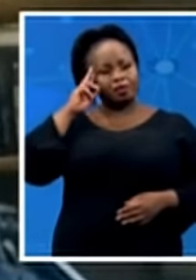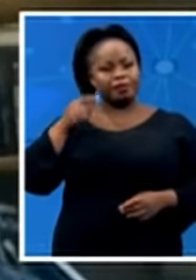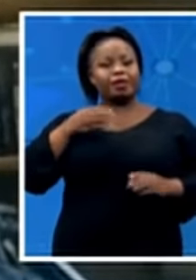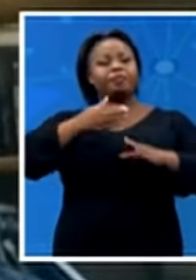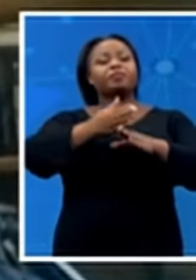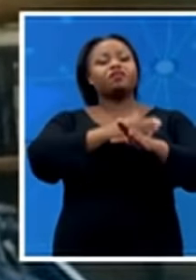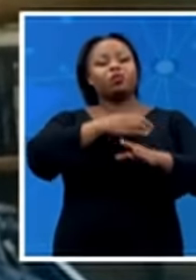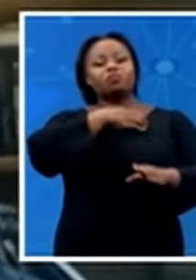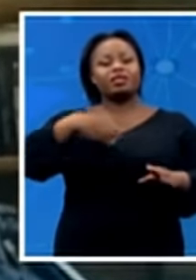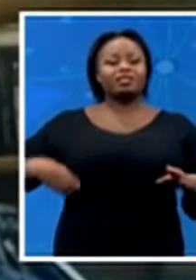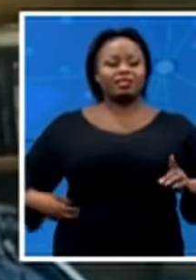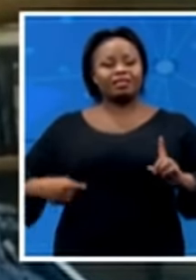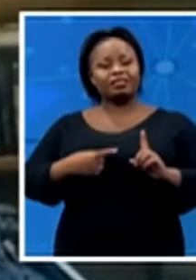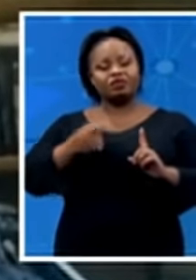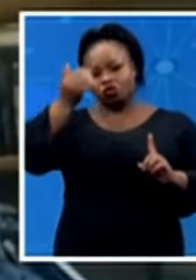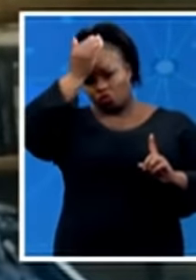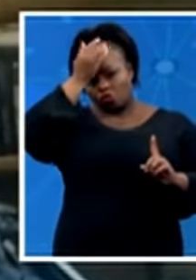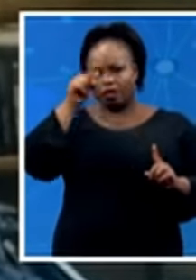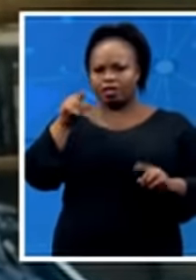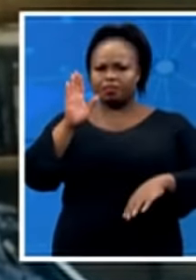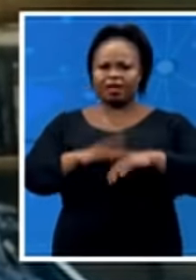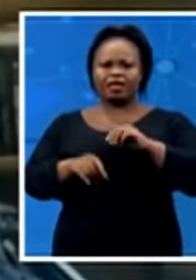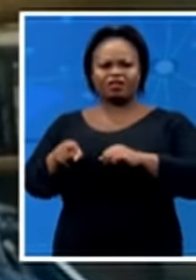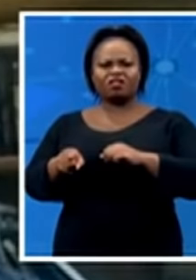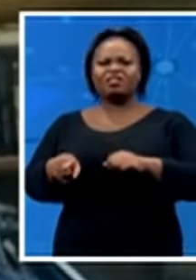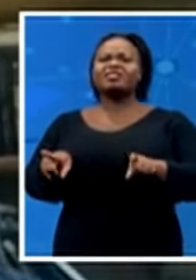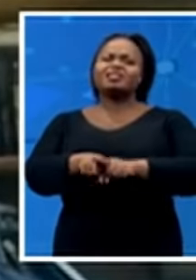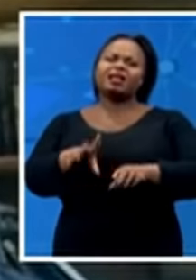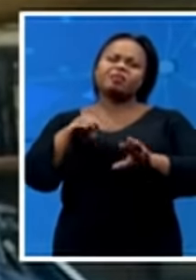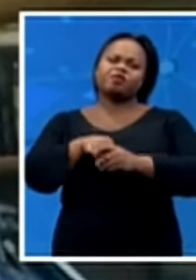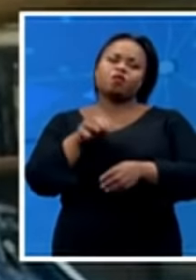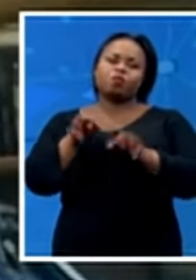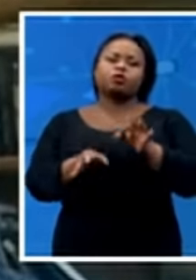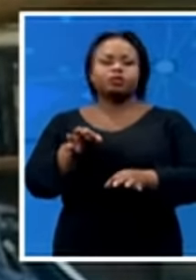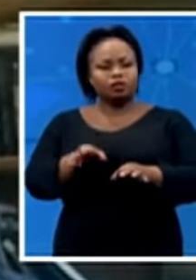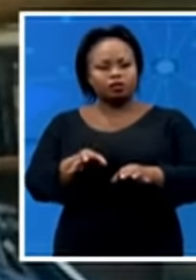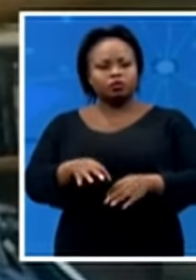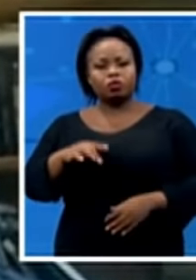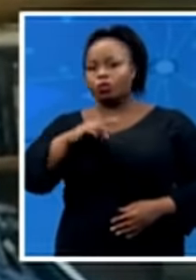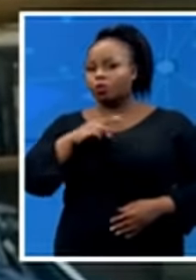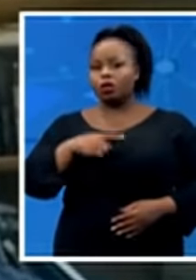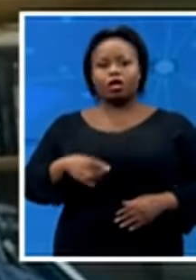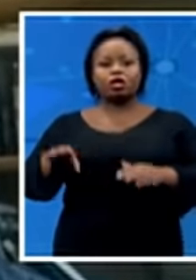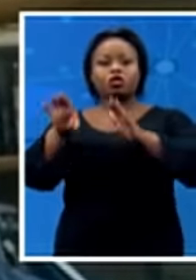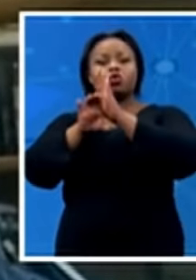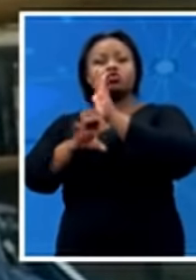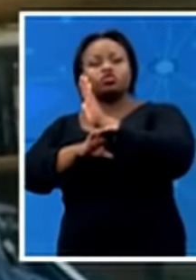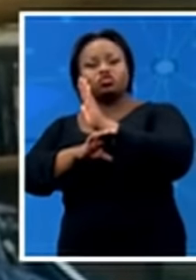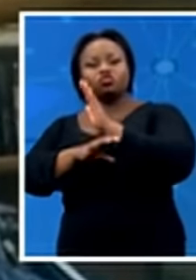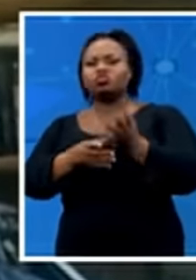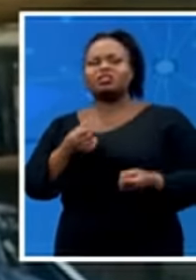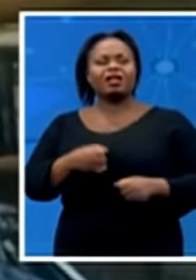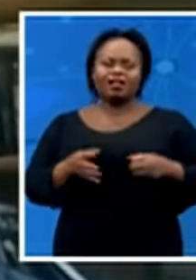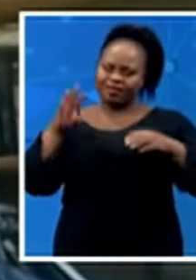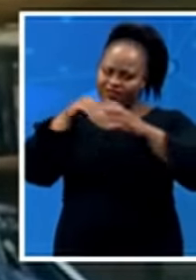there's going to be politics. Constitutional jurisprudence is about politics. There's nothing wrong with that either. What